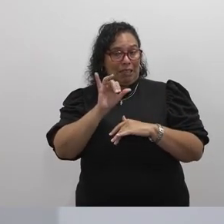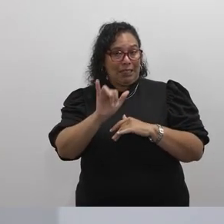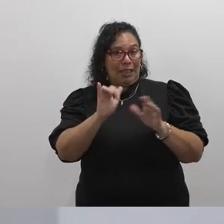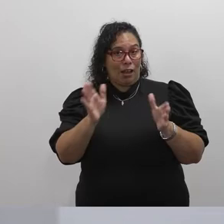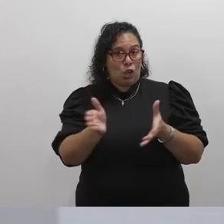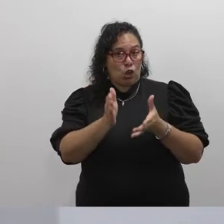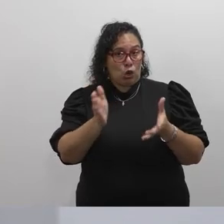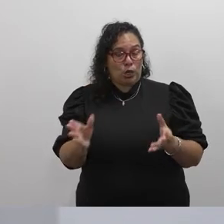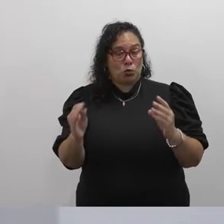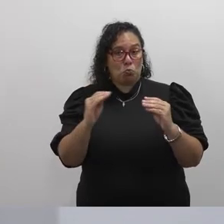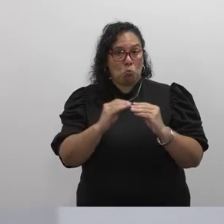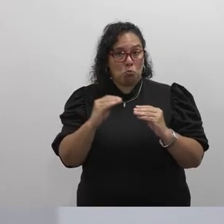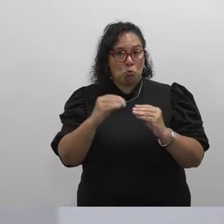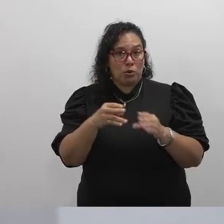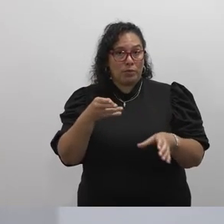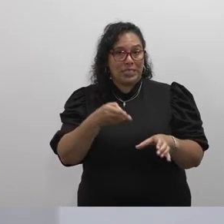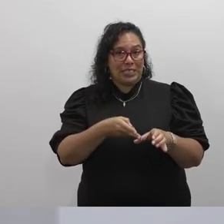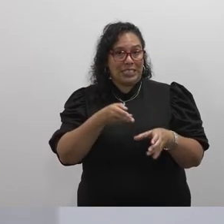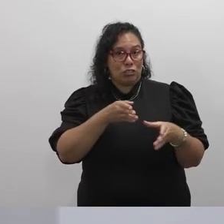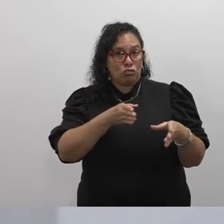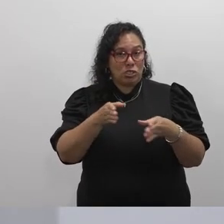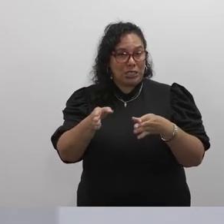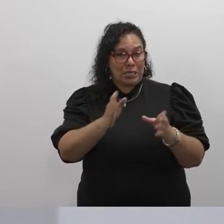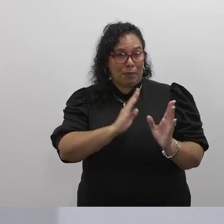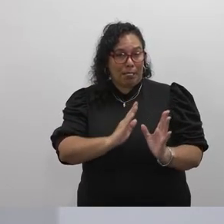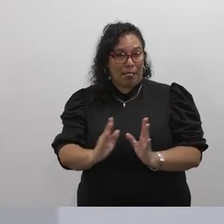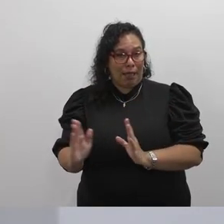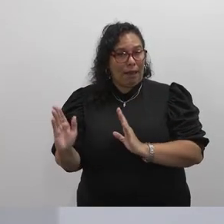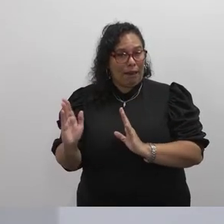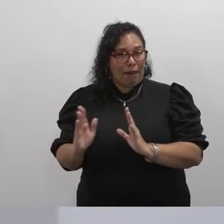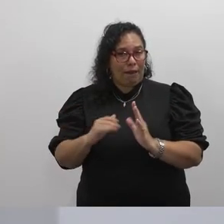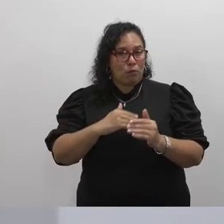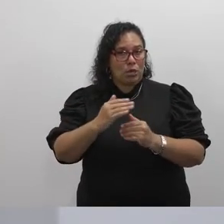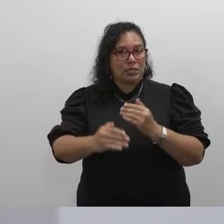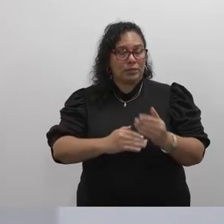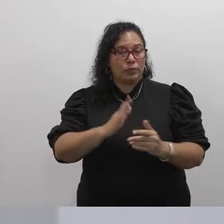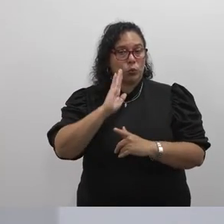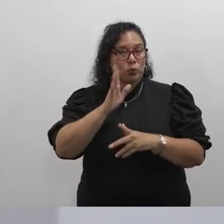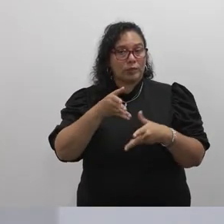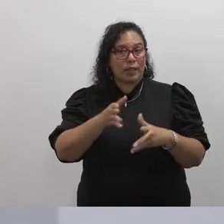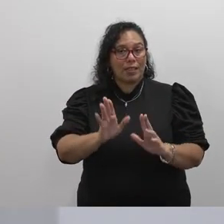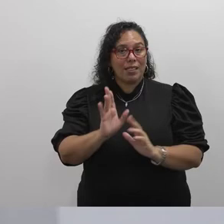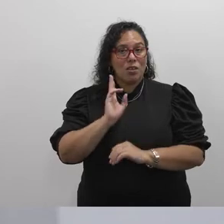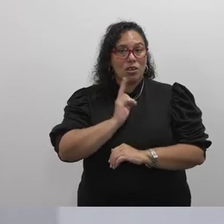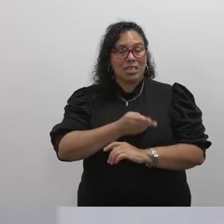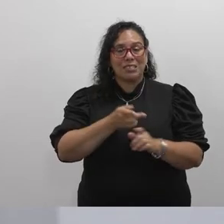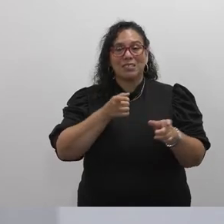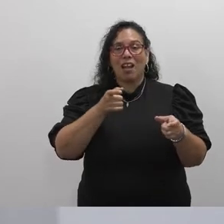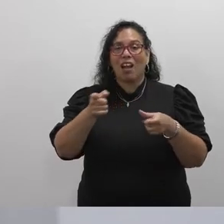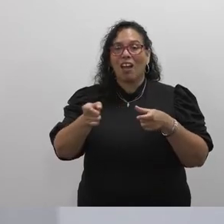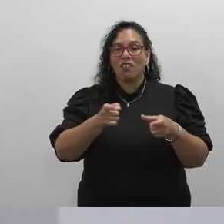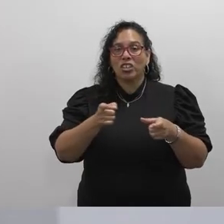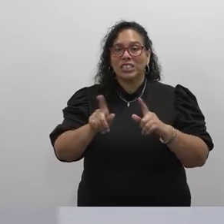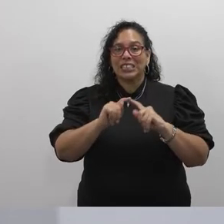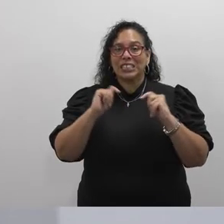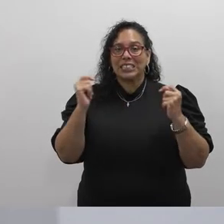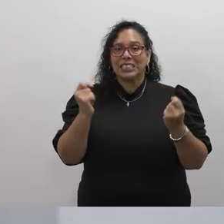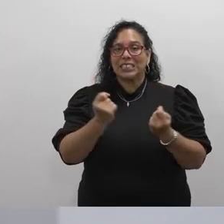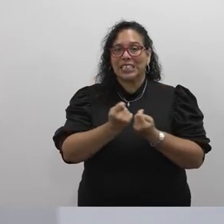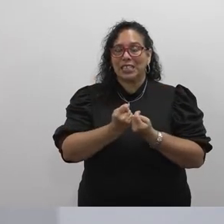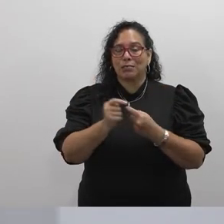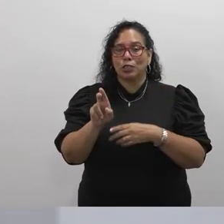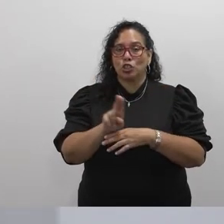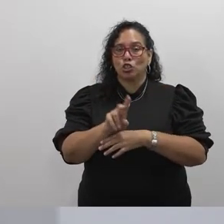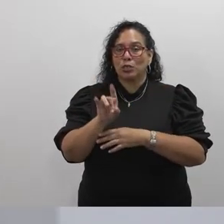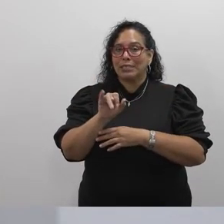more participation in the strategic planning process, which will then allow us as a governance team to use that data towards what we want